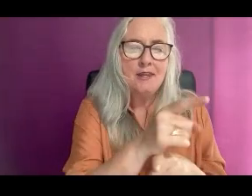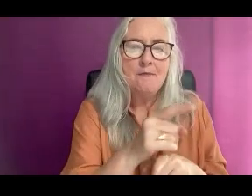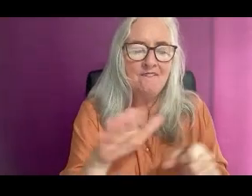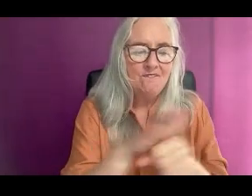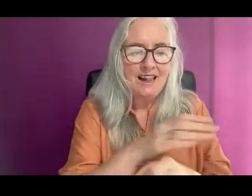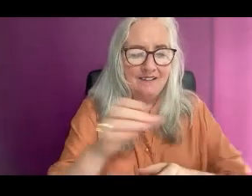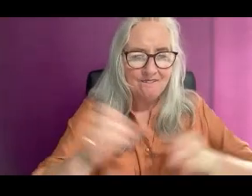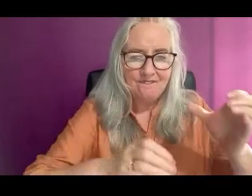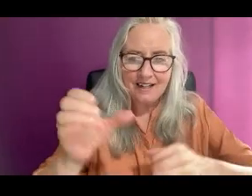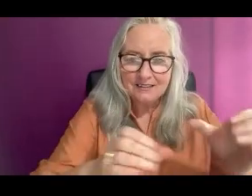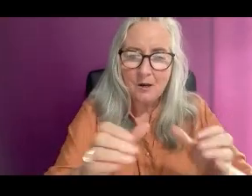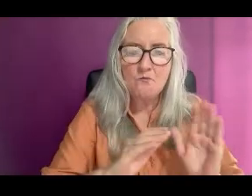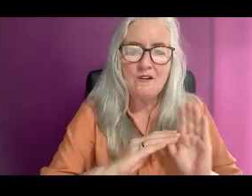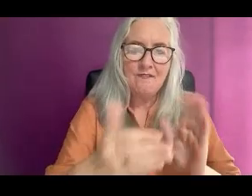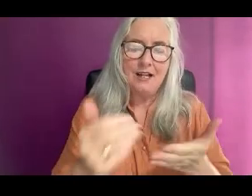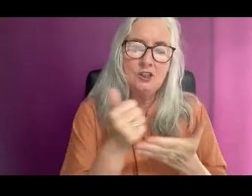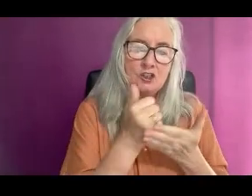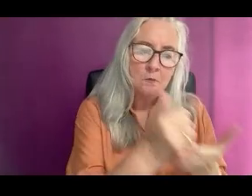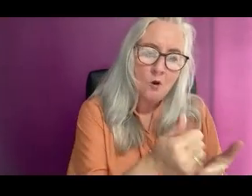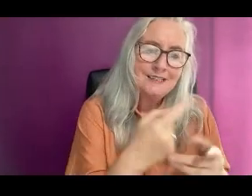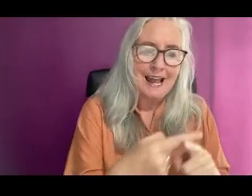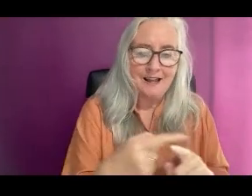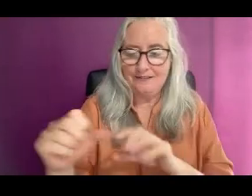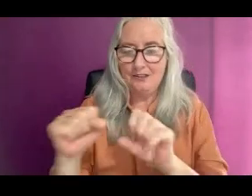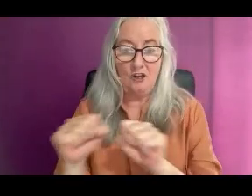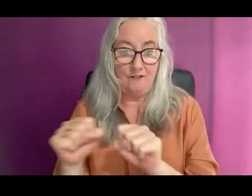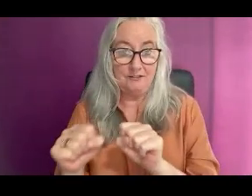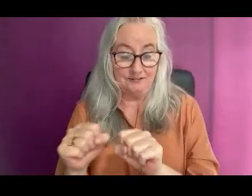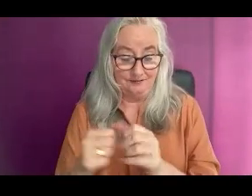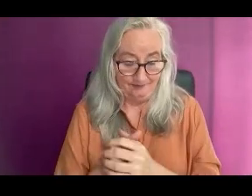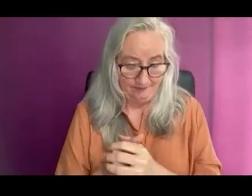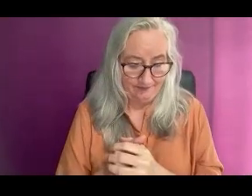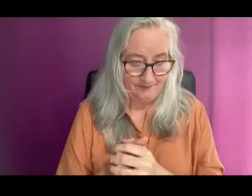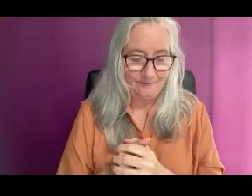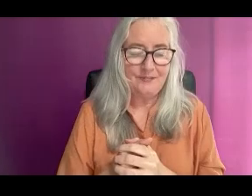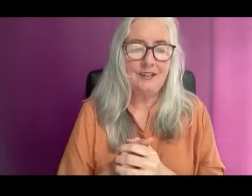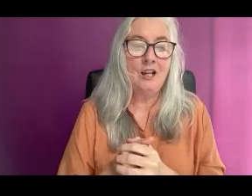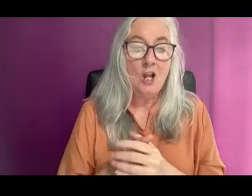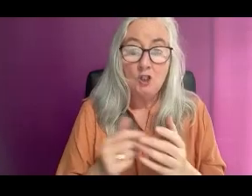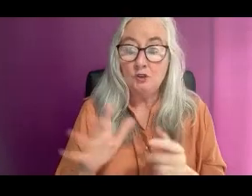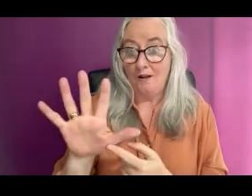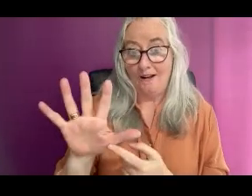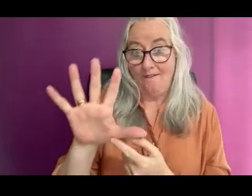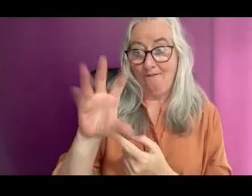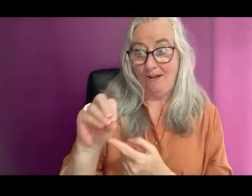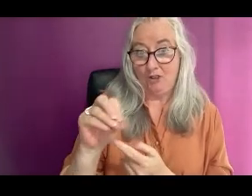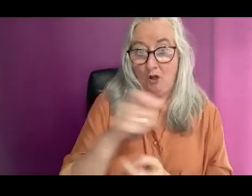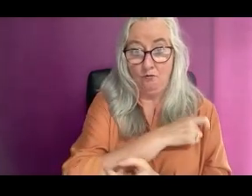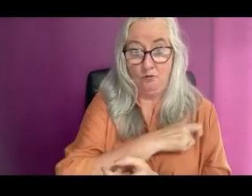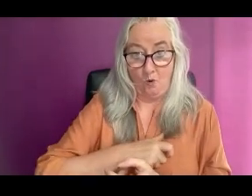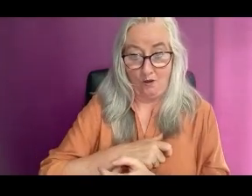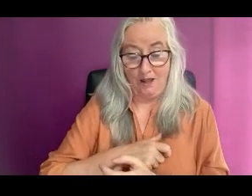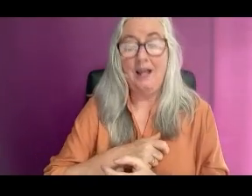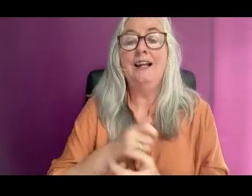by providing supports and services. Within those 50 roles, there are